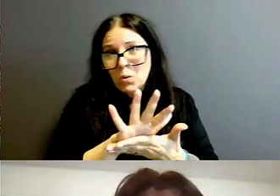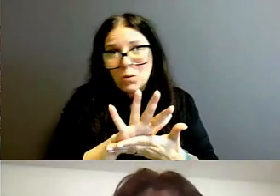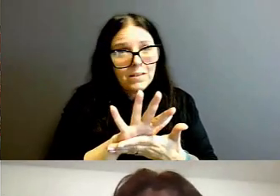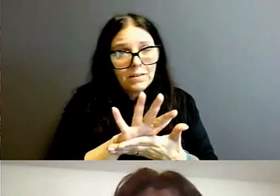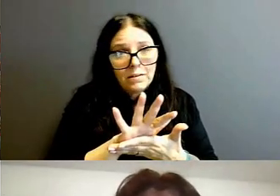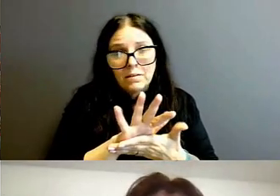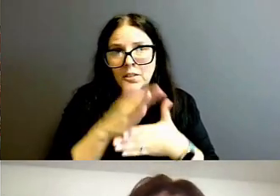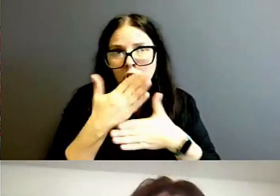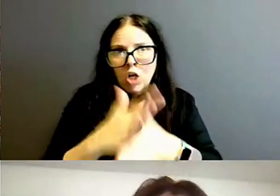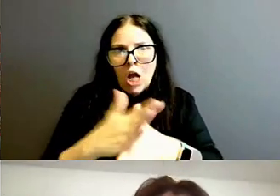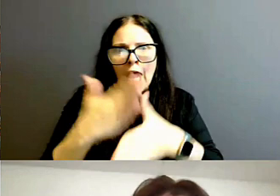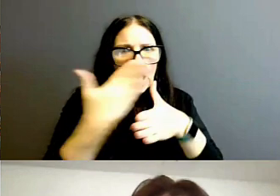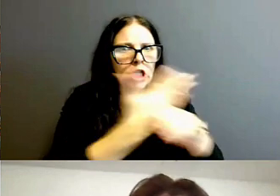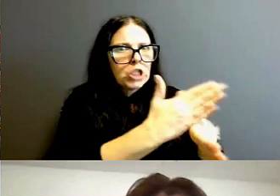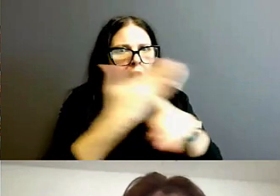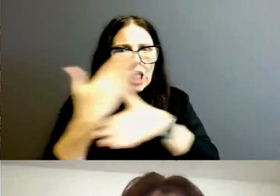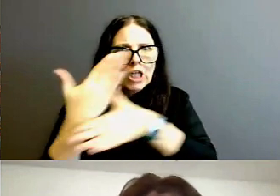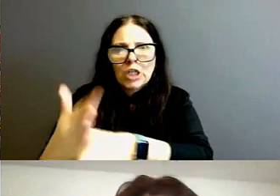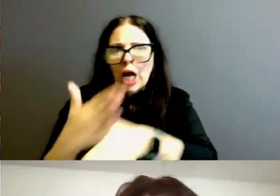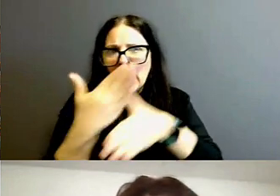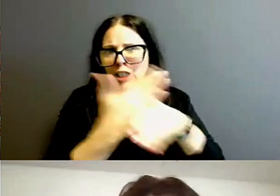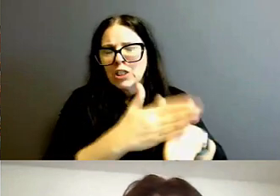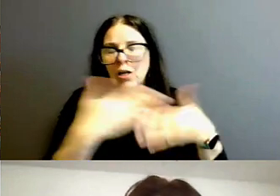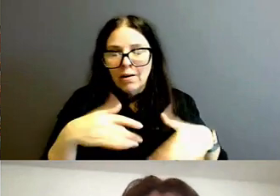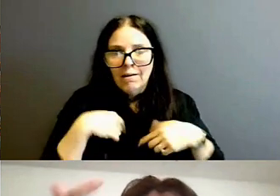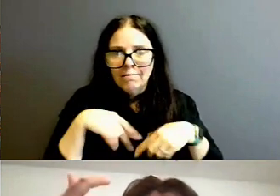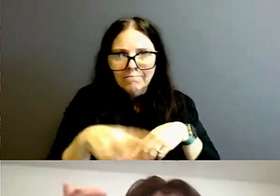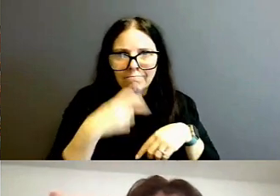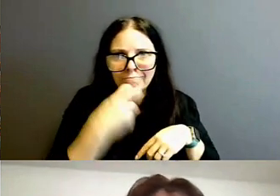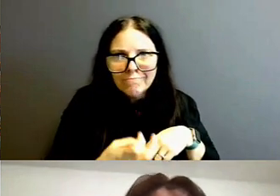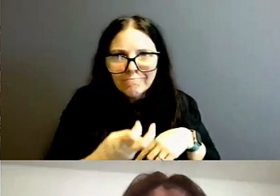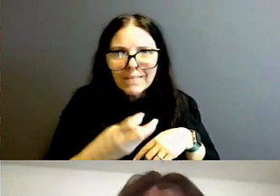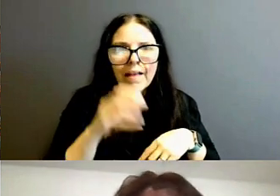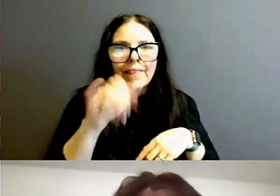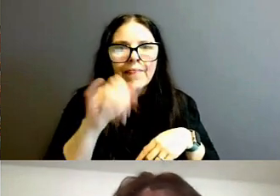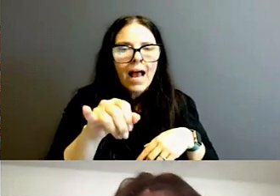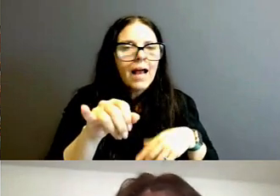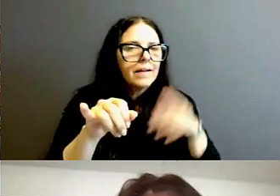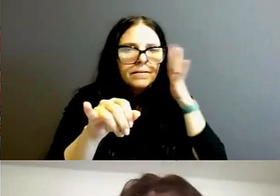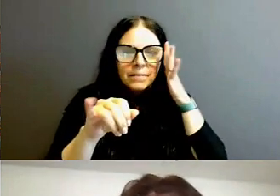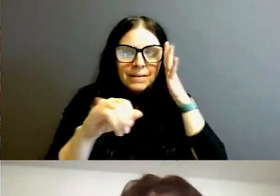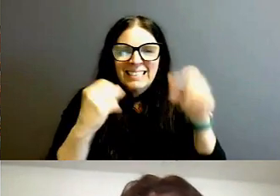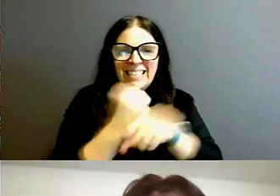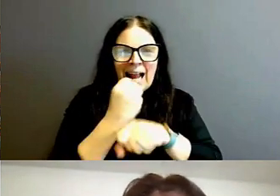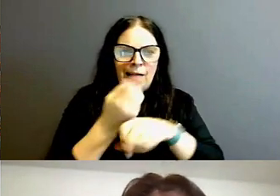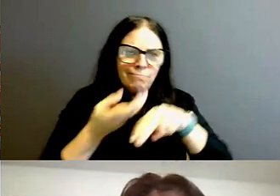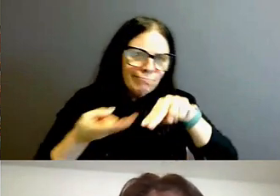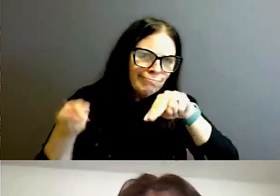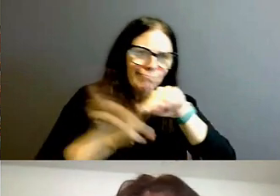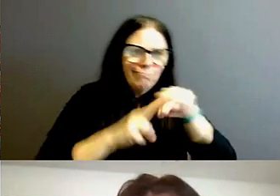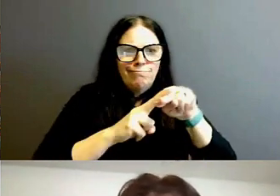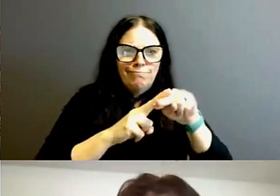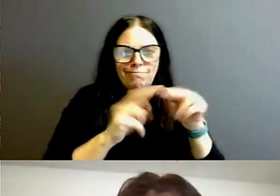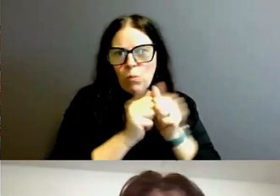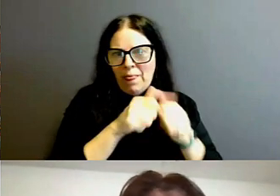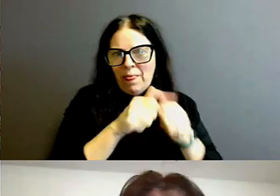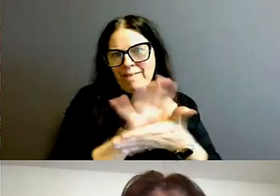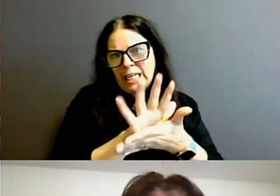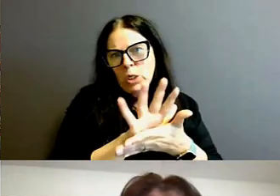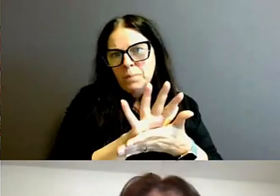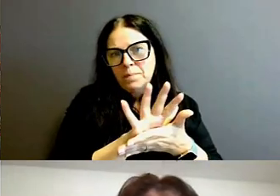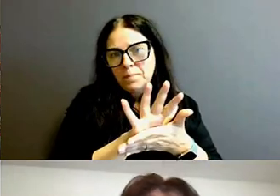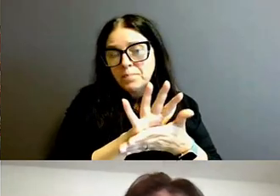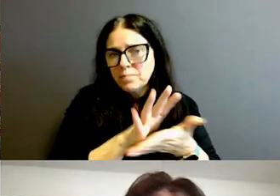more shares. So many shares. That's how the stats went up with these videos. And share these